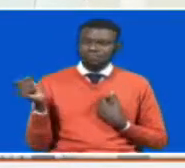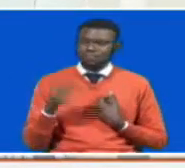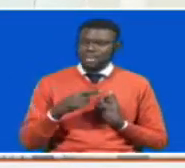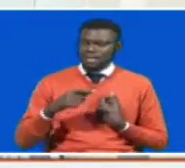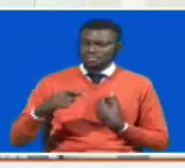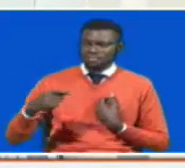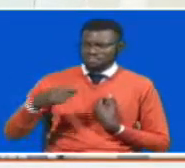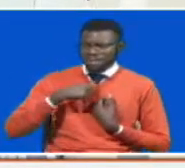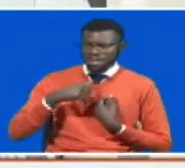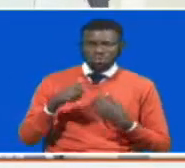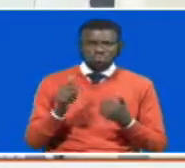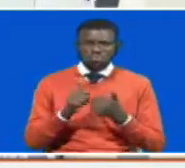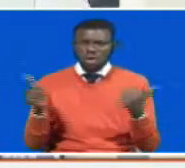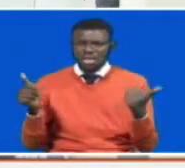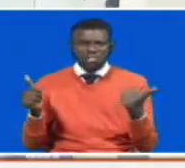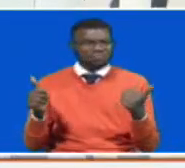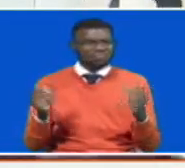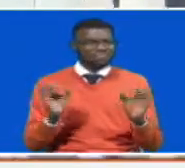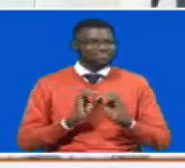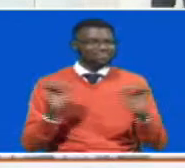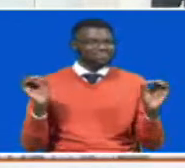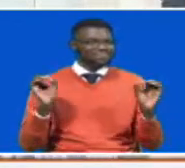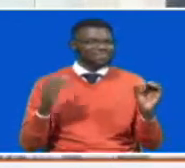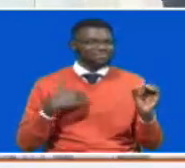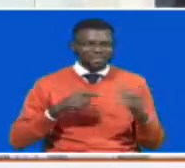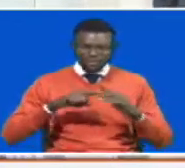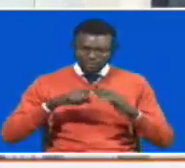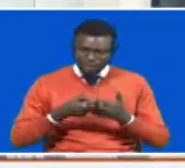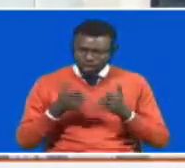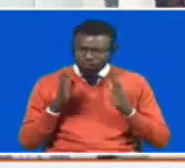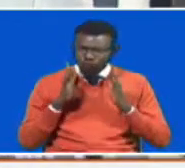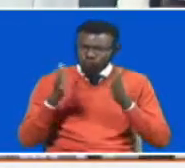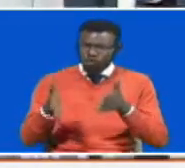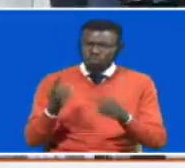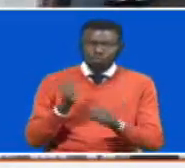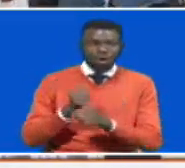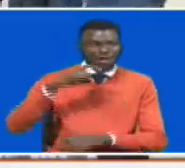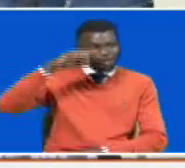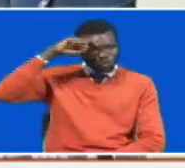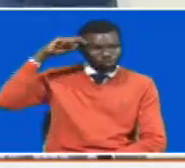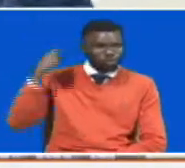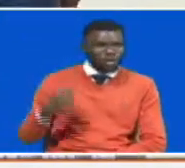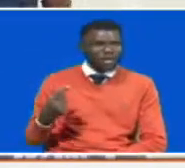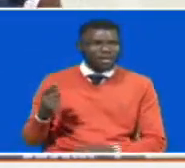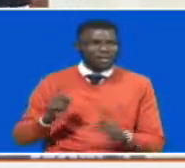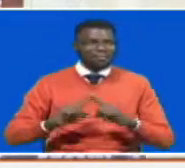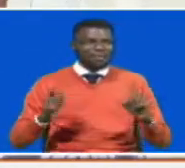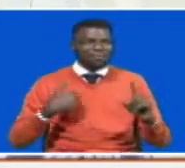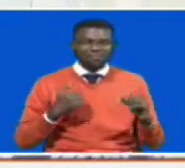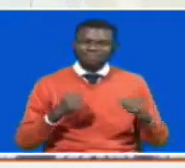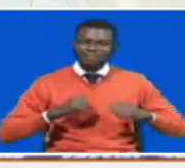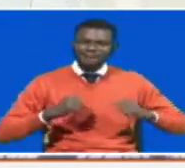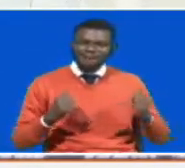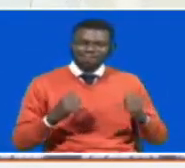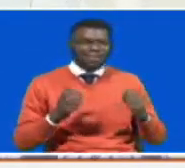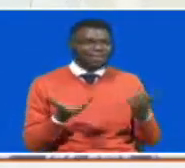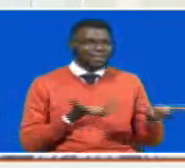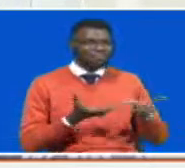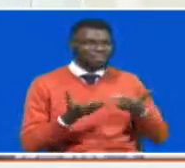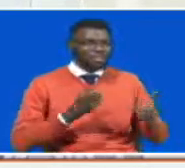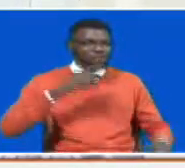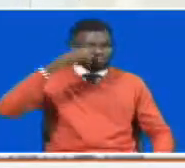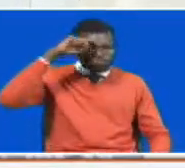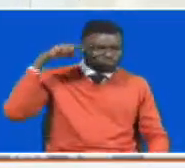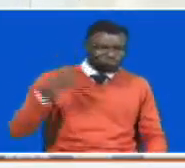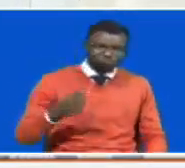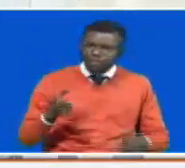was paying me. I decided going to Jua Kali. Well, I'm happy from the Jua Kali business, hustling up